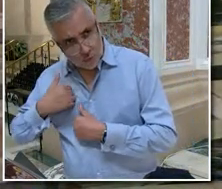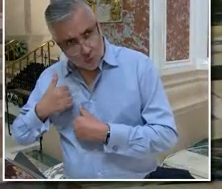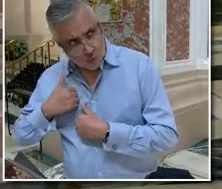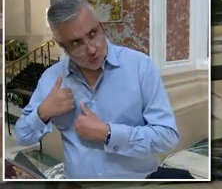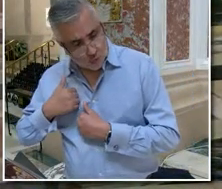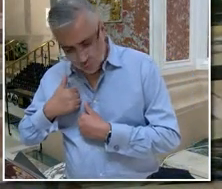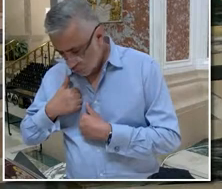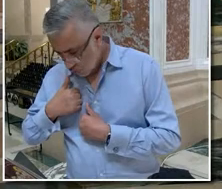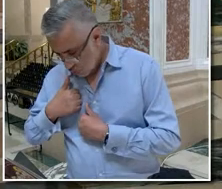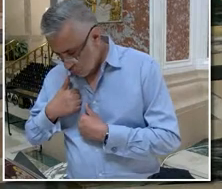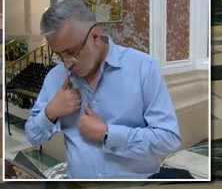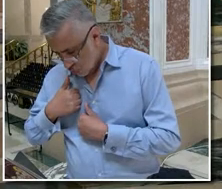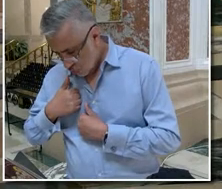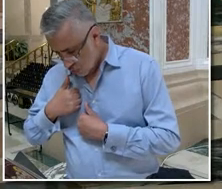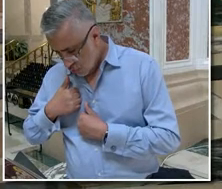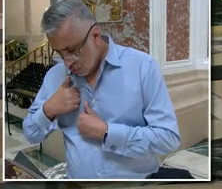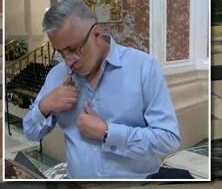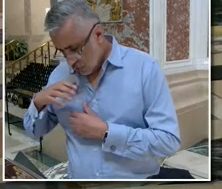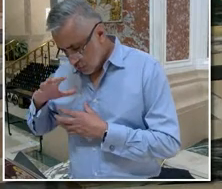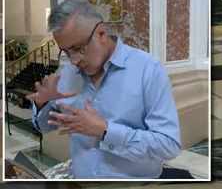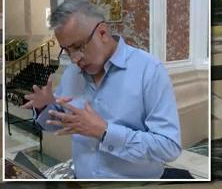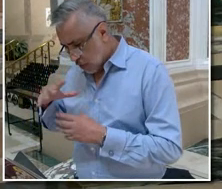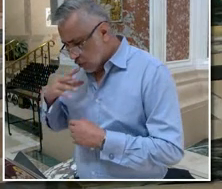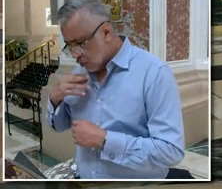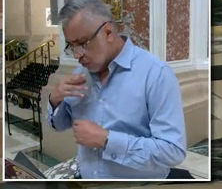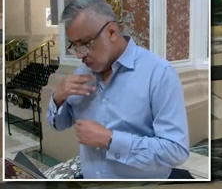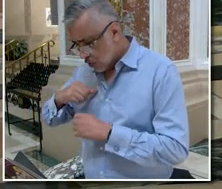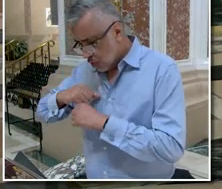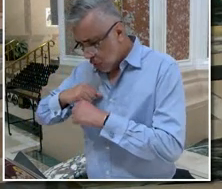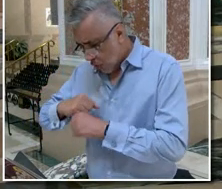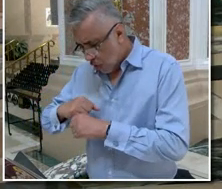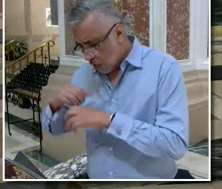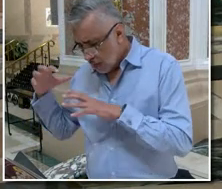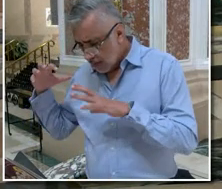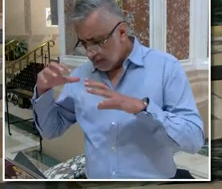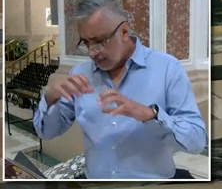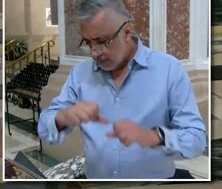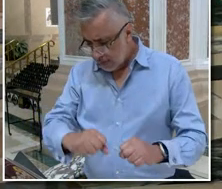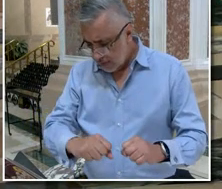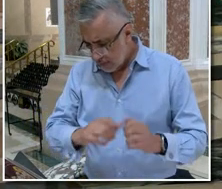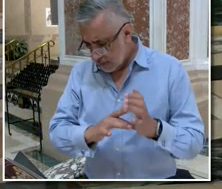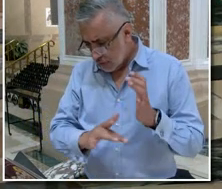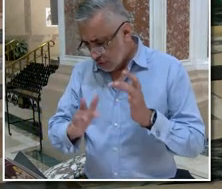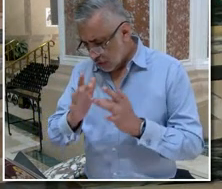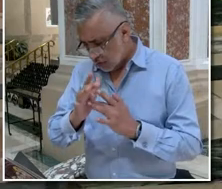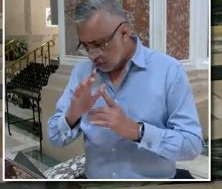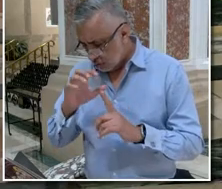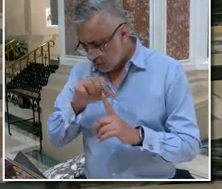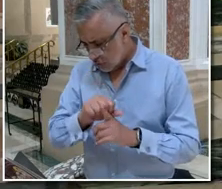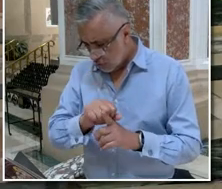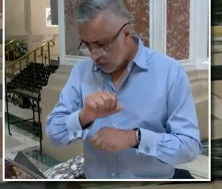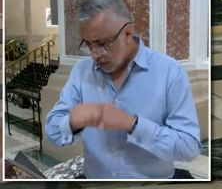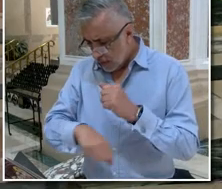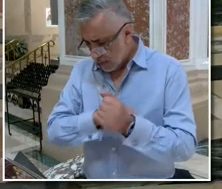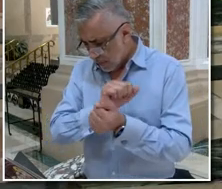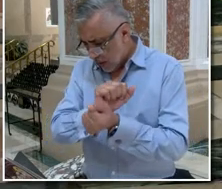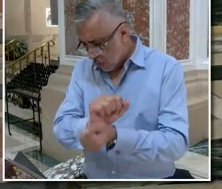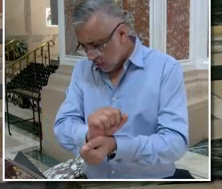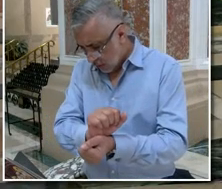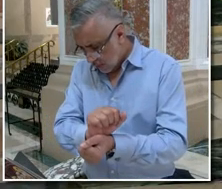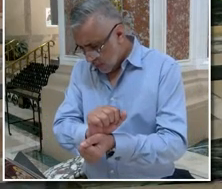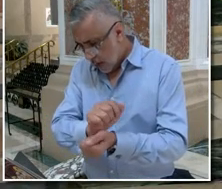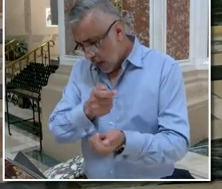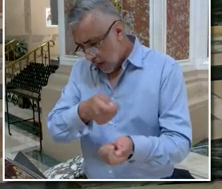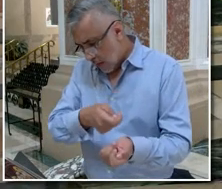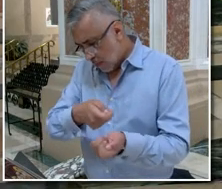the tribune, and the Jewish guards seized Jesus, bound him, and